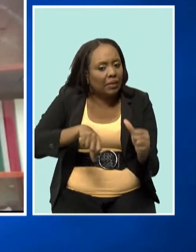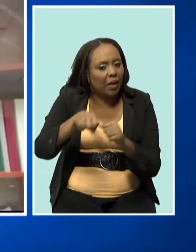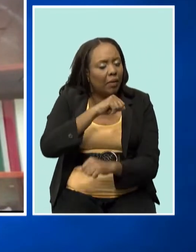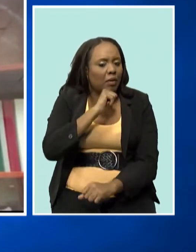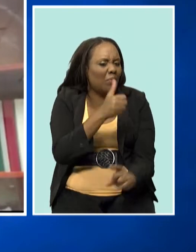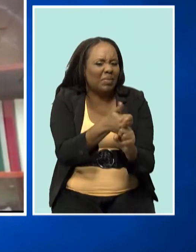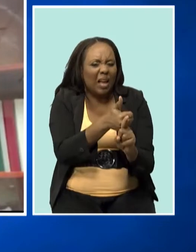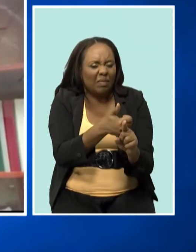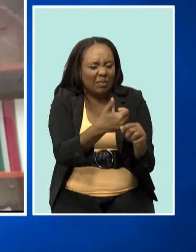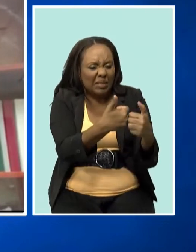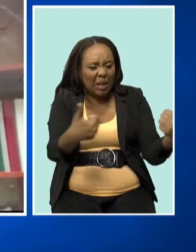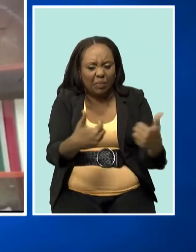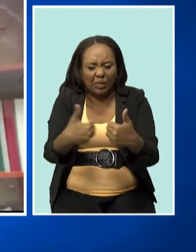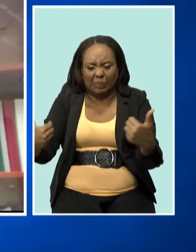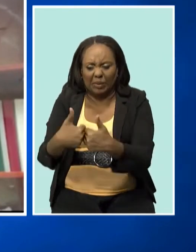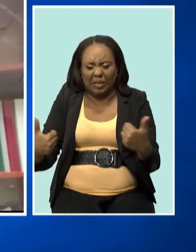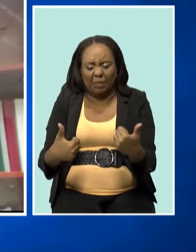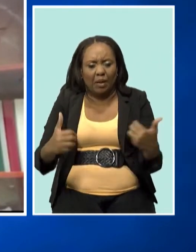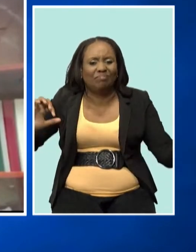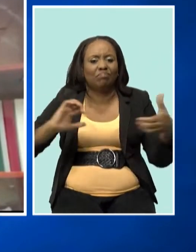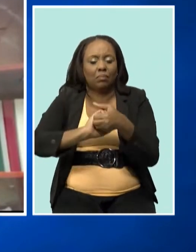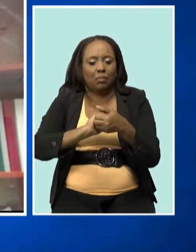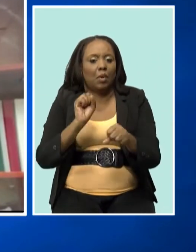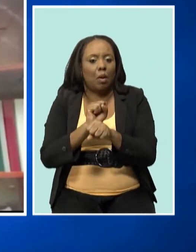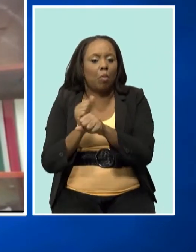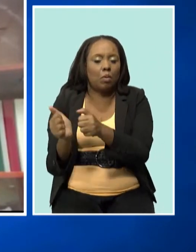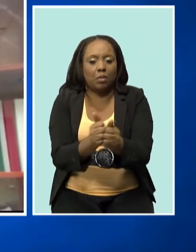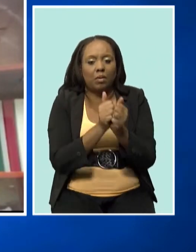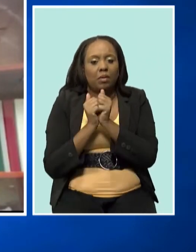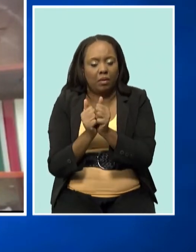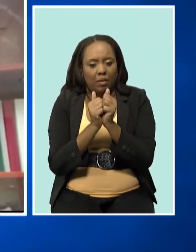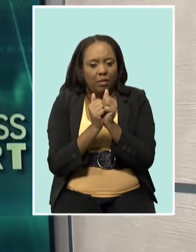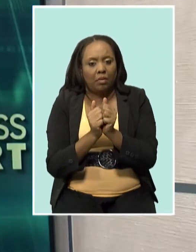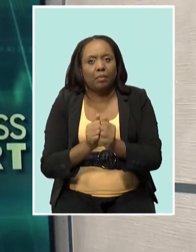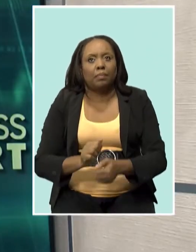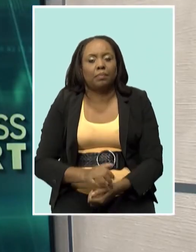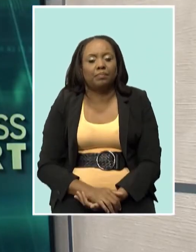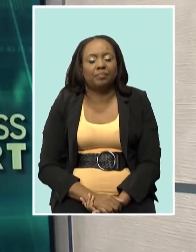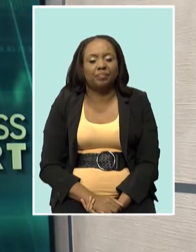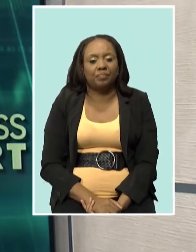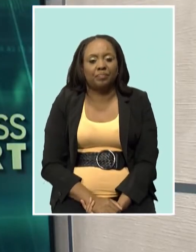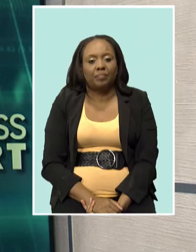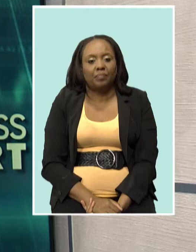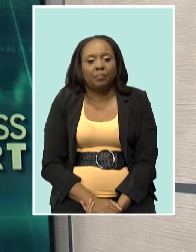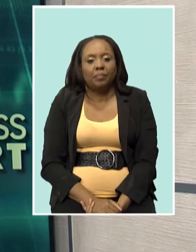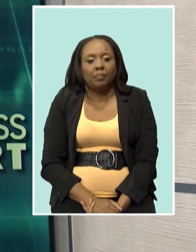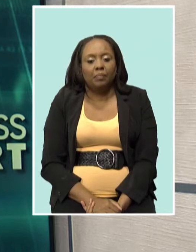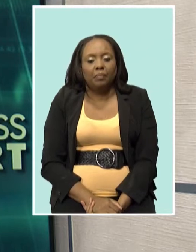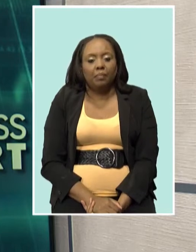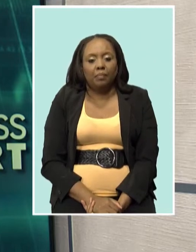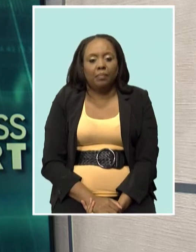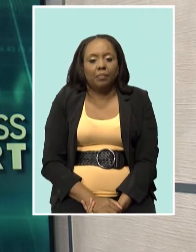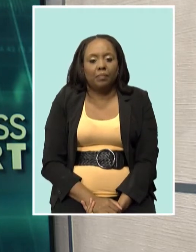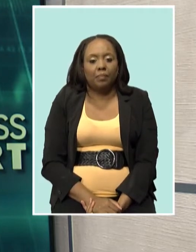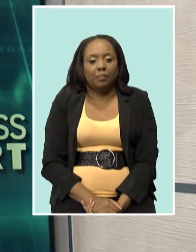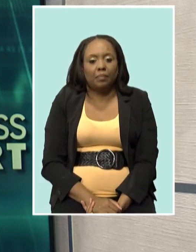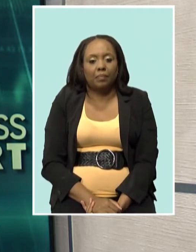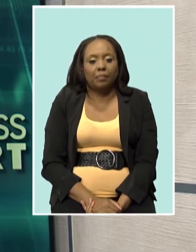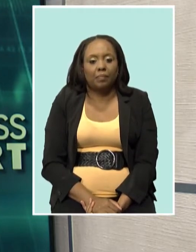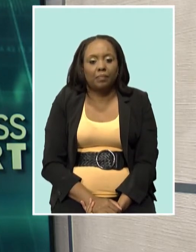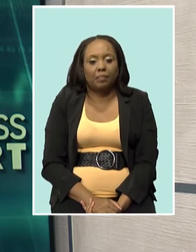many others, worked hard to make sure that we could put together a system that could help us to